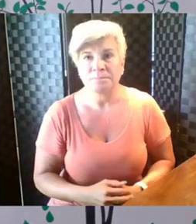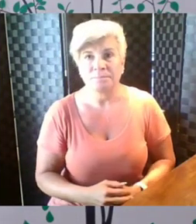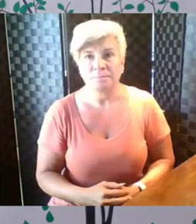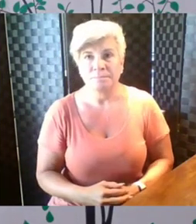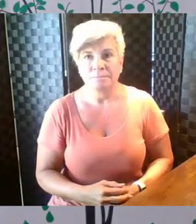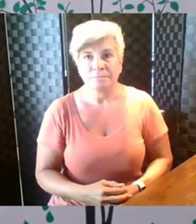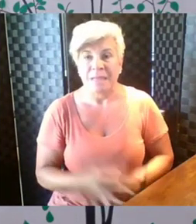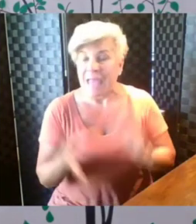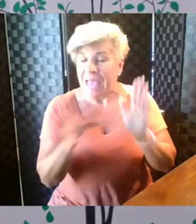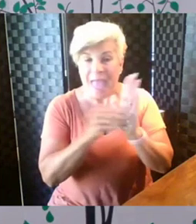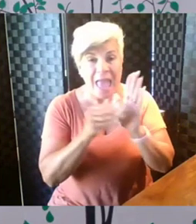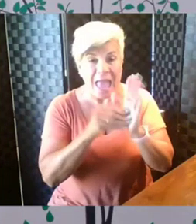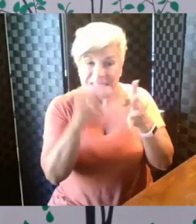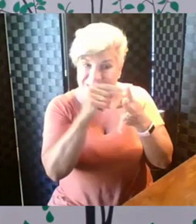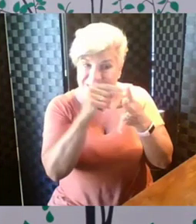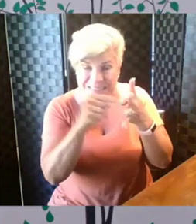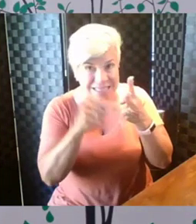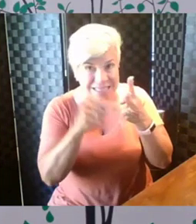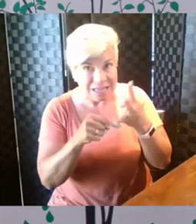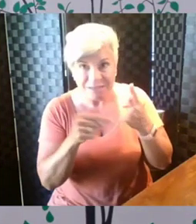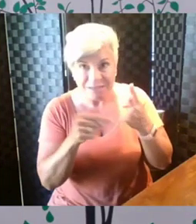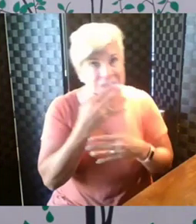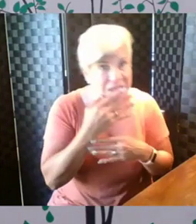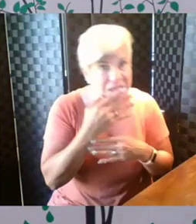Add as much detail as you want.